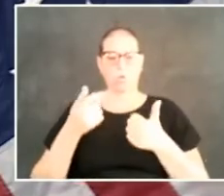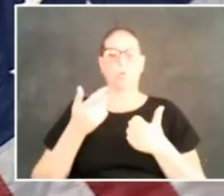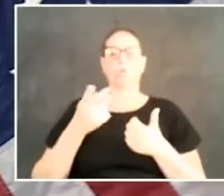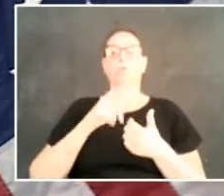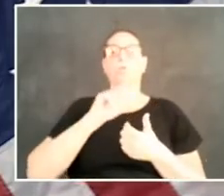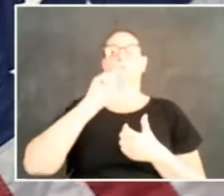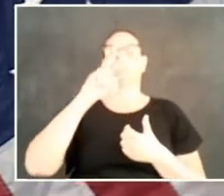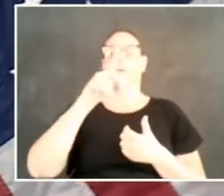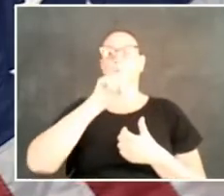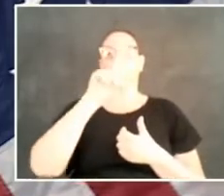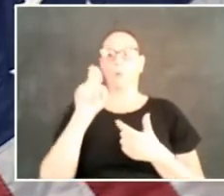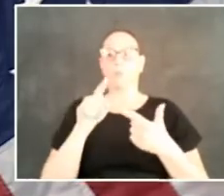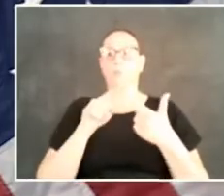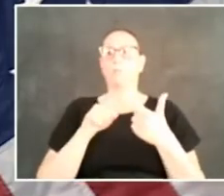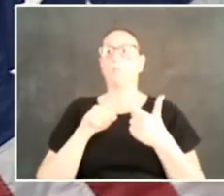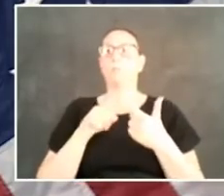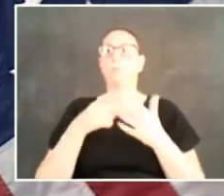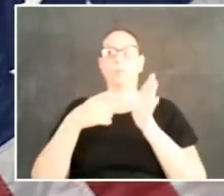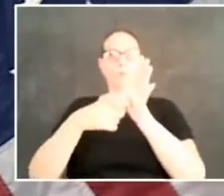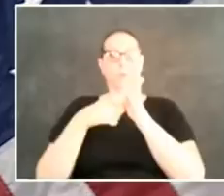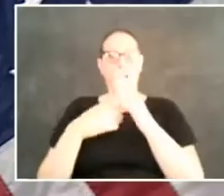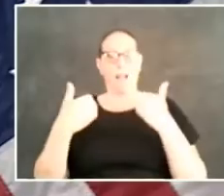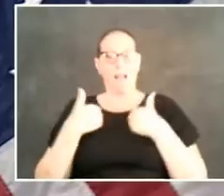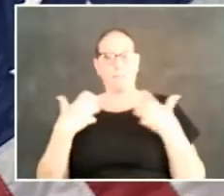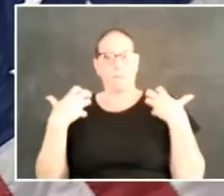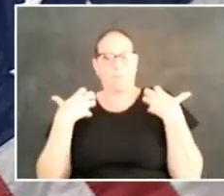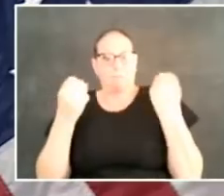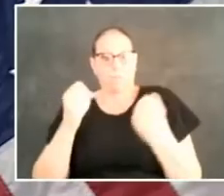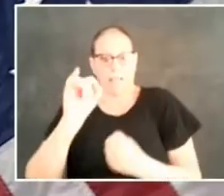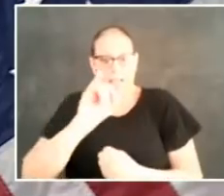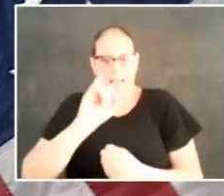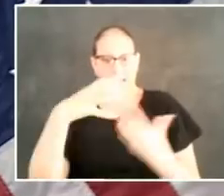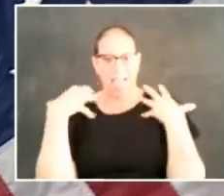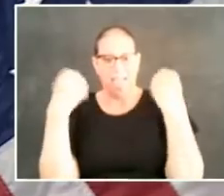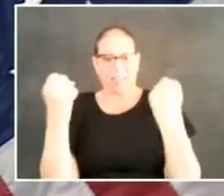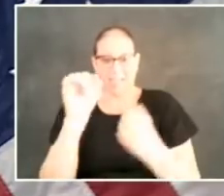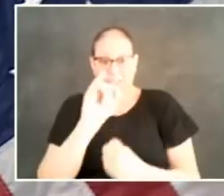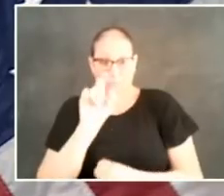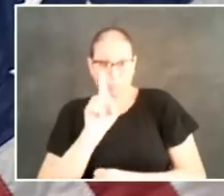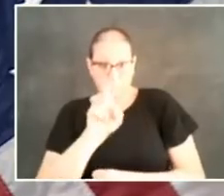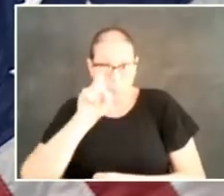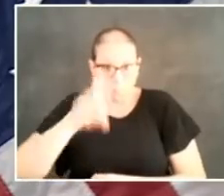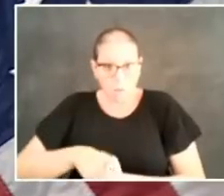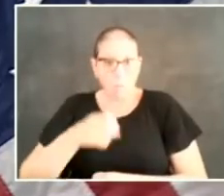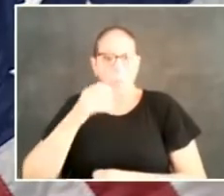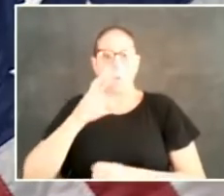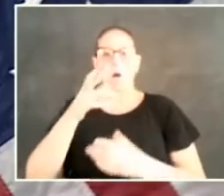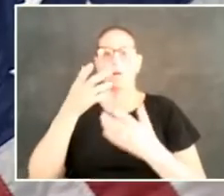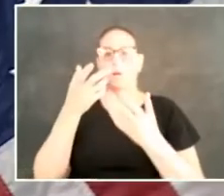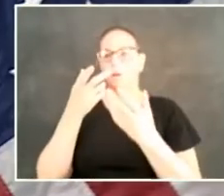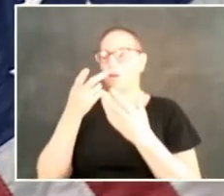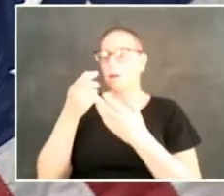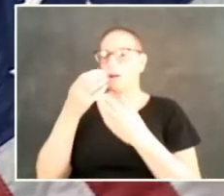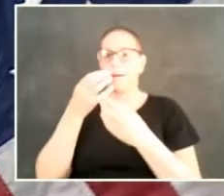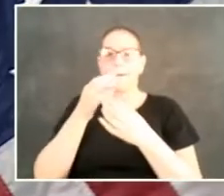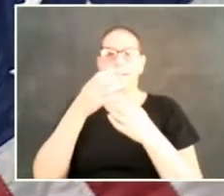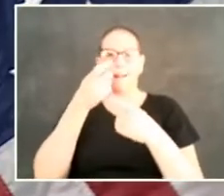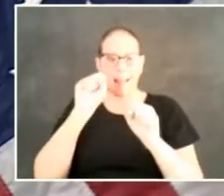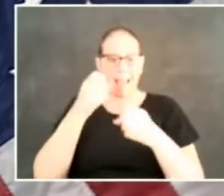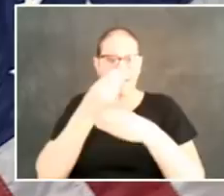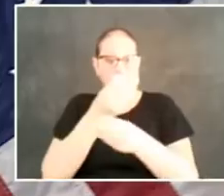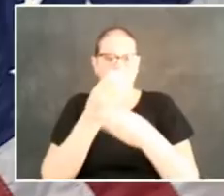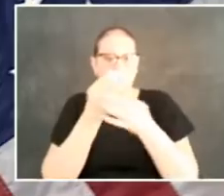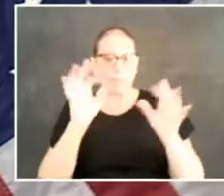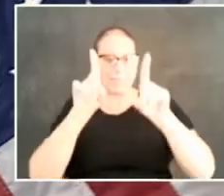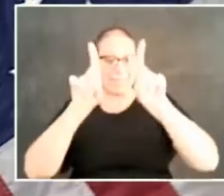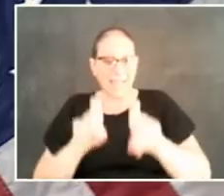card? Will these tests be provided for free? And thirdly, especially for elderly, vulnerable people, will the